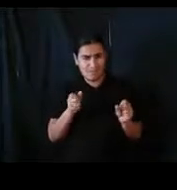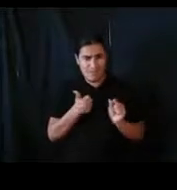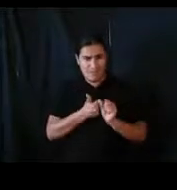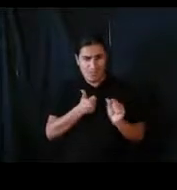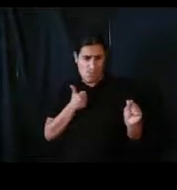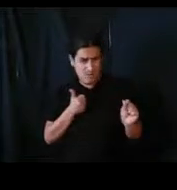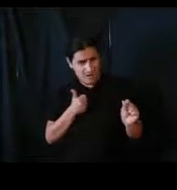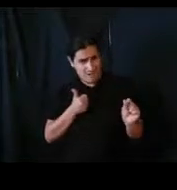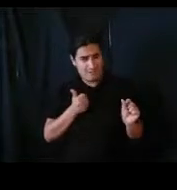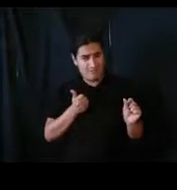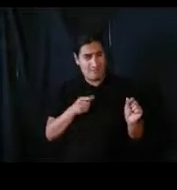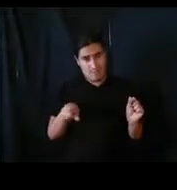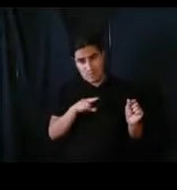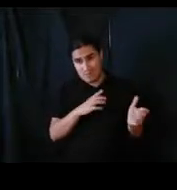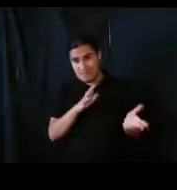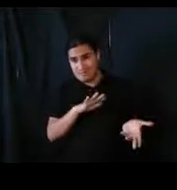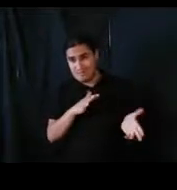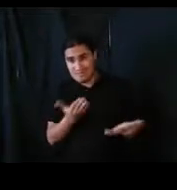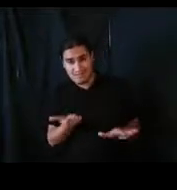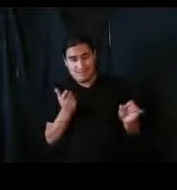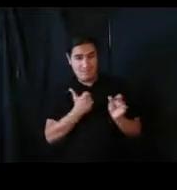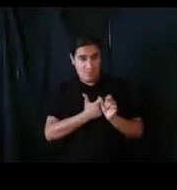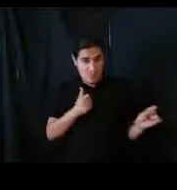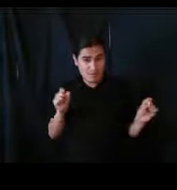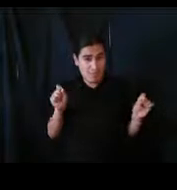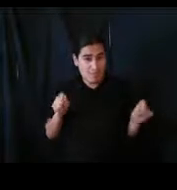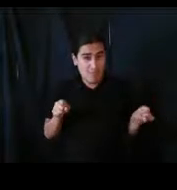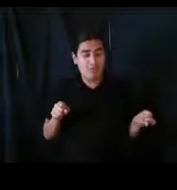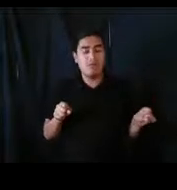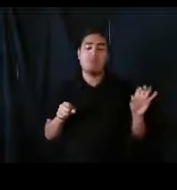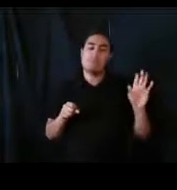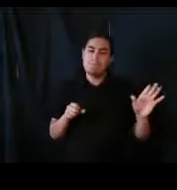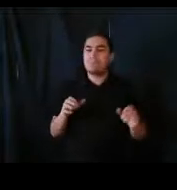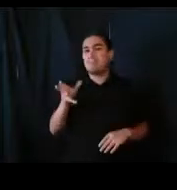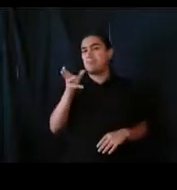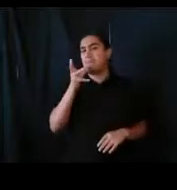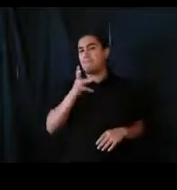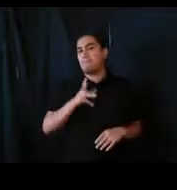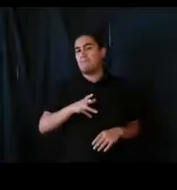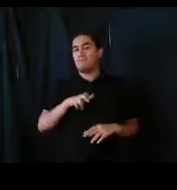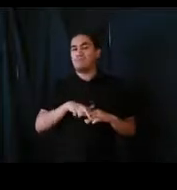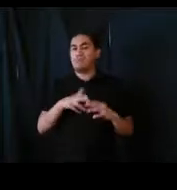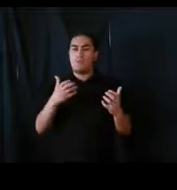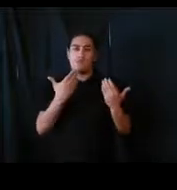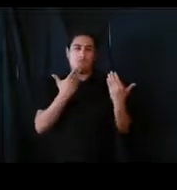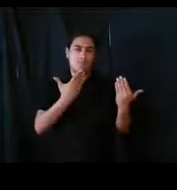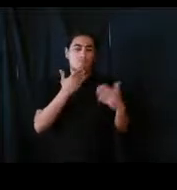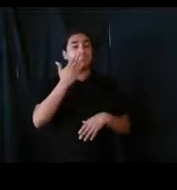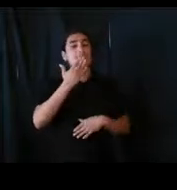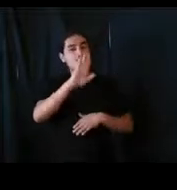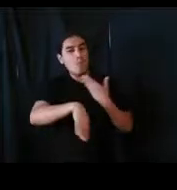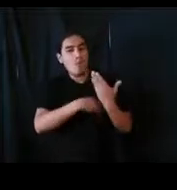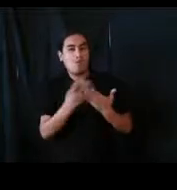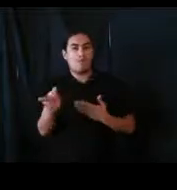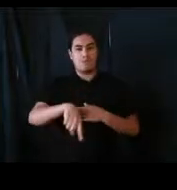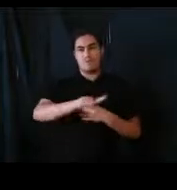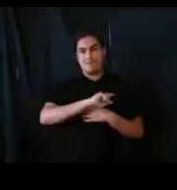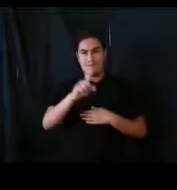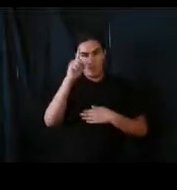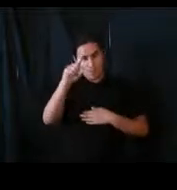these fatalities could have been prevented and so madame chair i just uh want to thank you and thank you all for indulging me